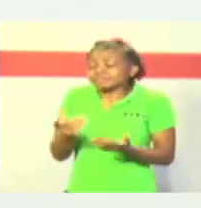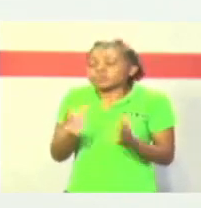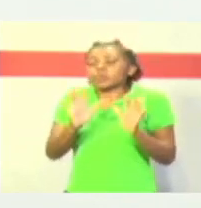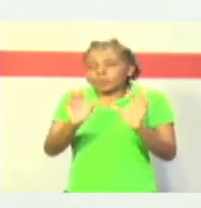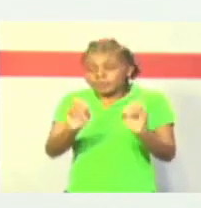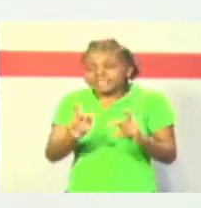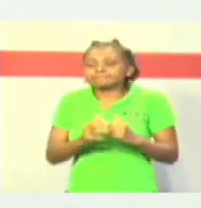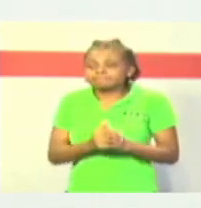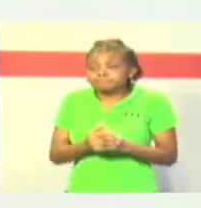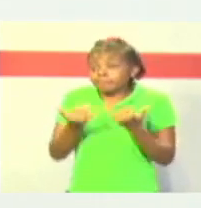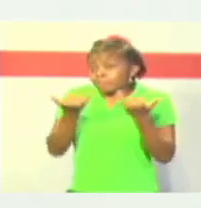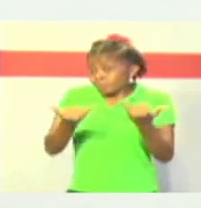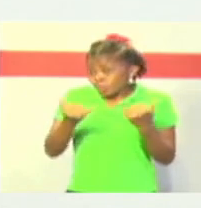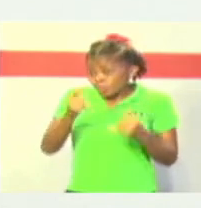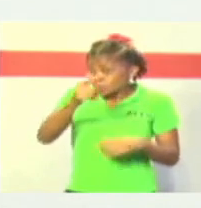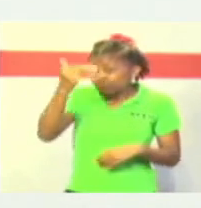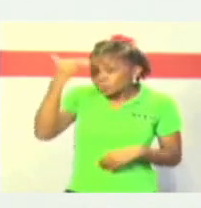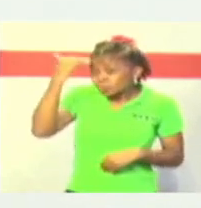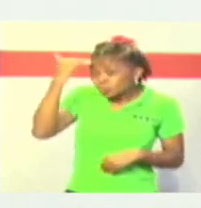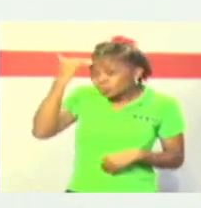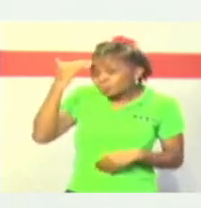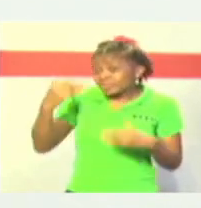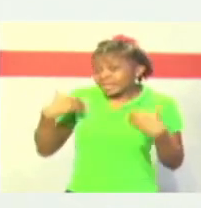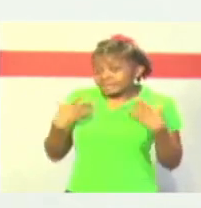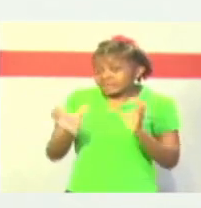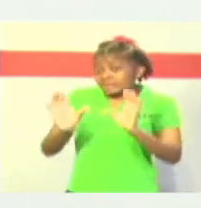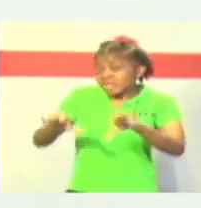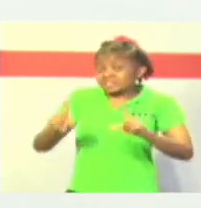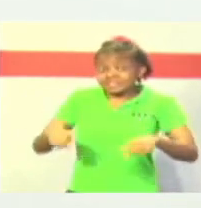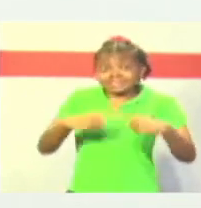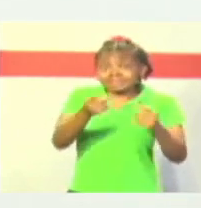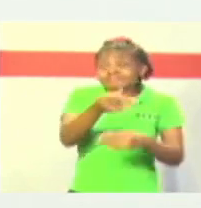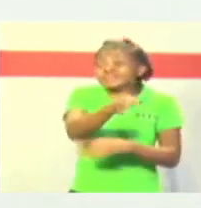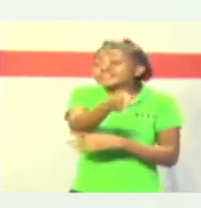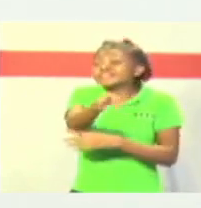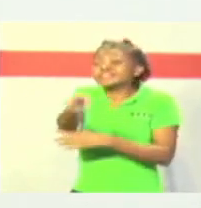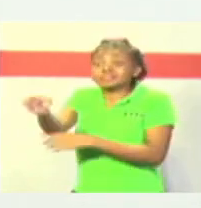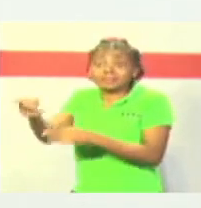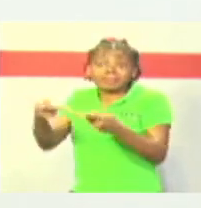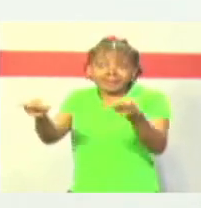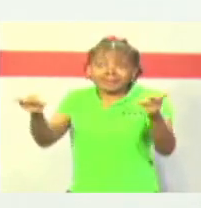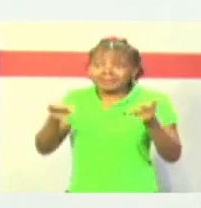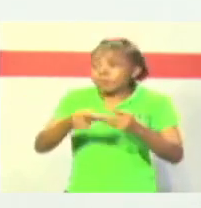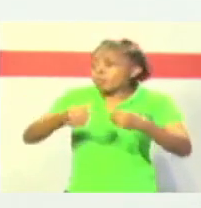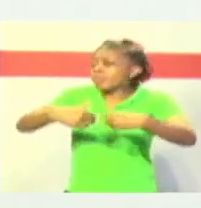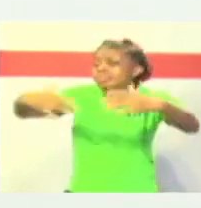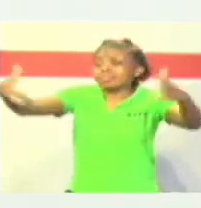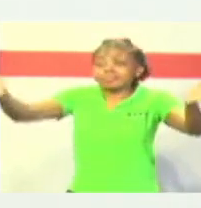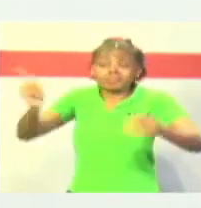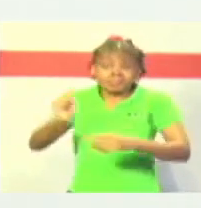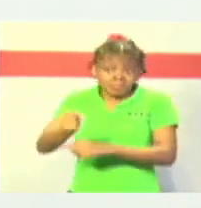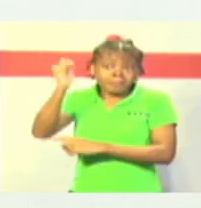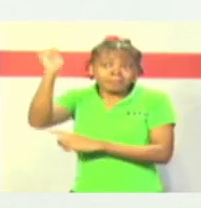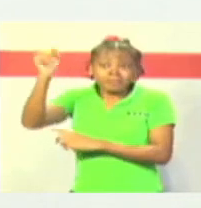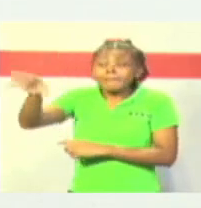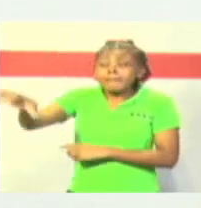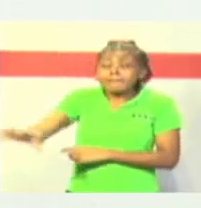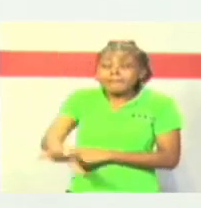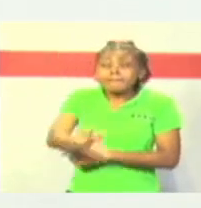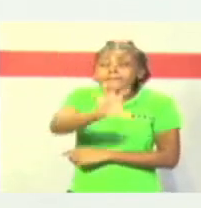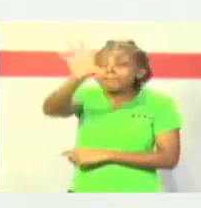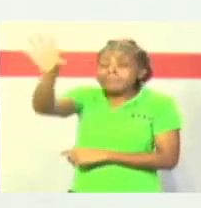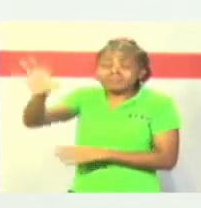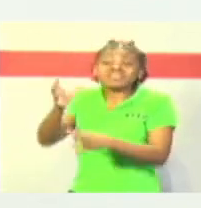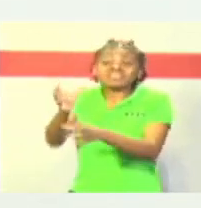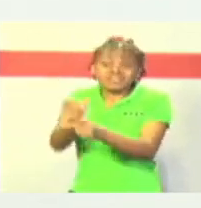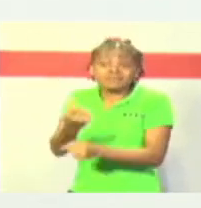country at all the health centers and the mass vaccination sites. We have been doing some special groups, for example, persons going to the Olympics